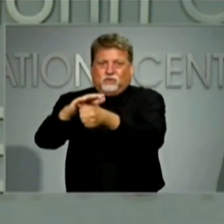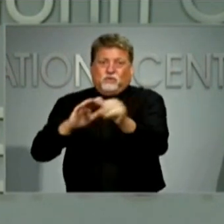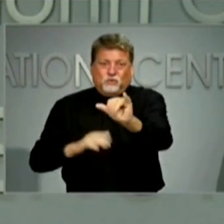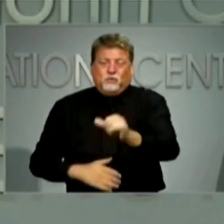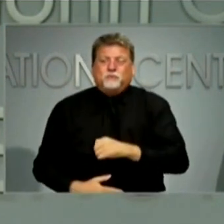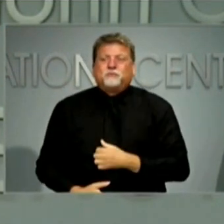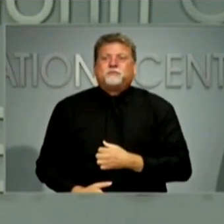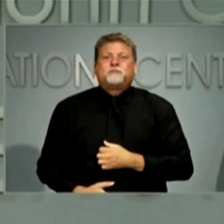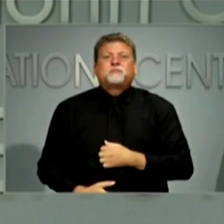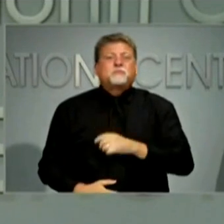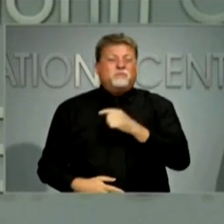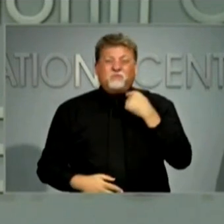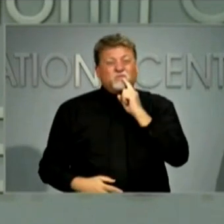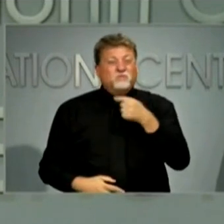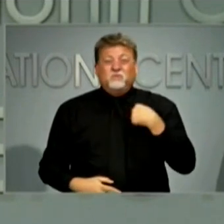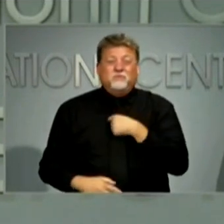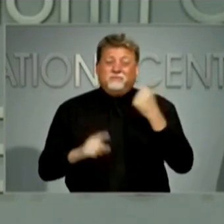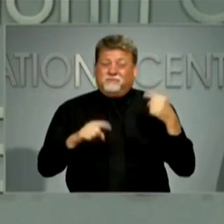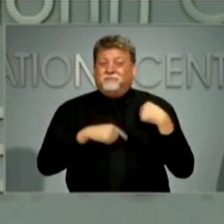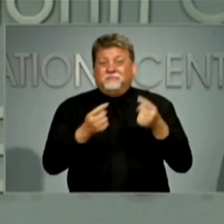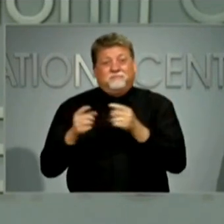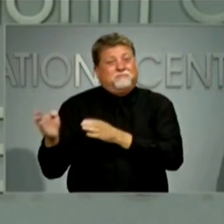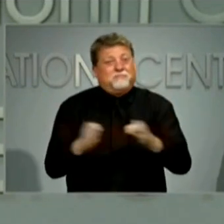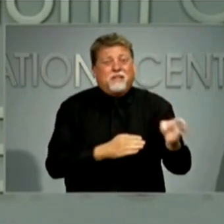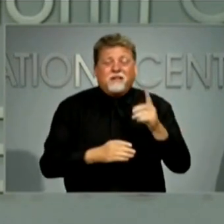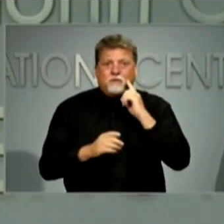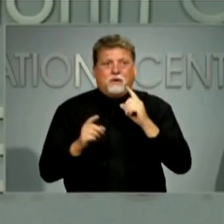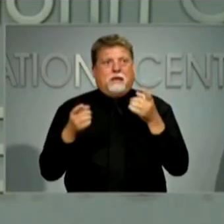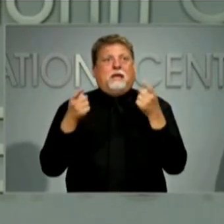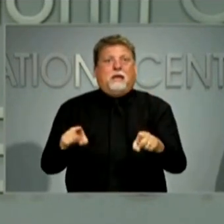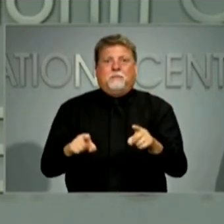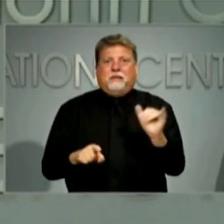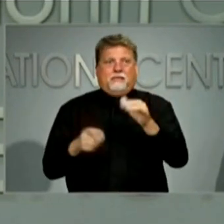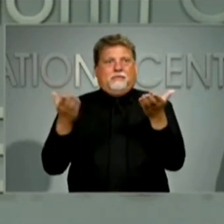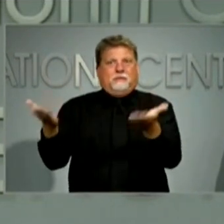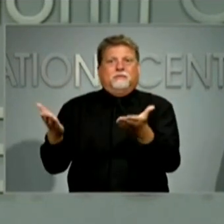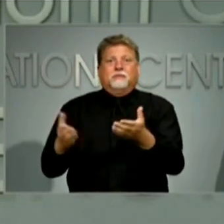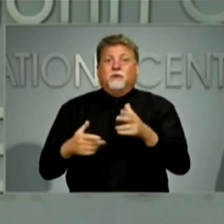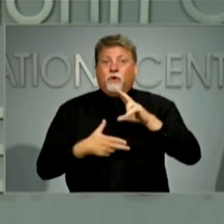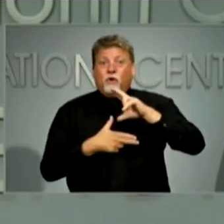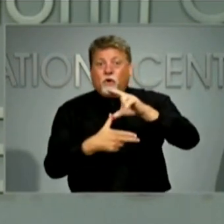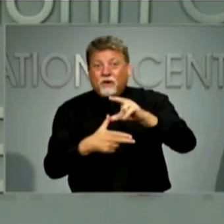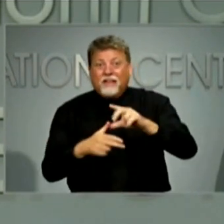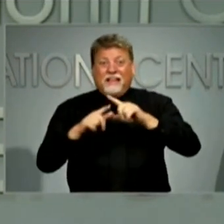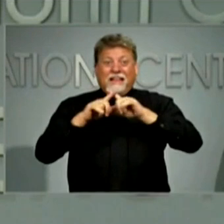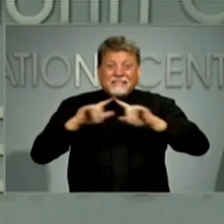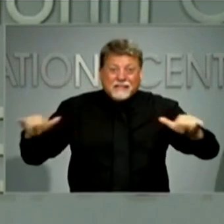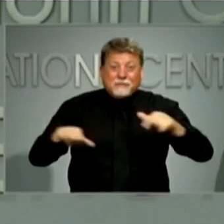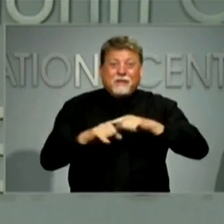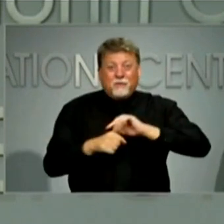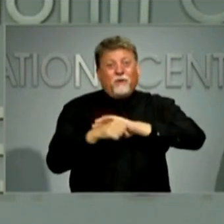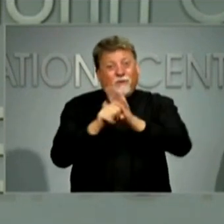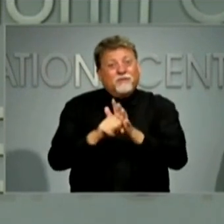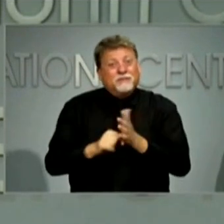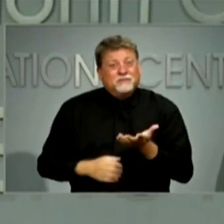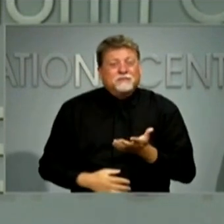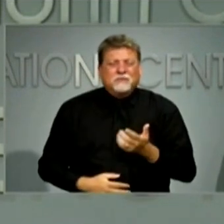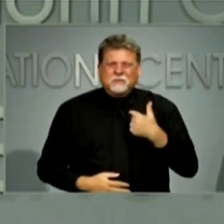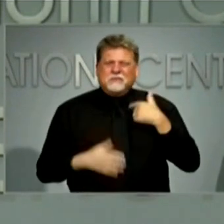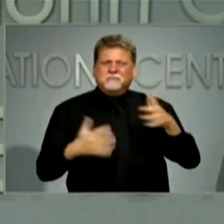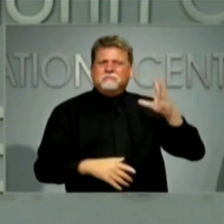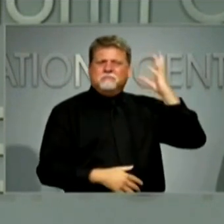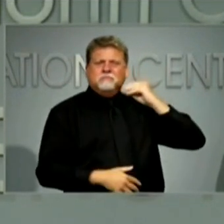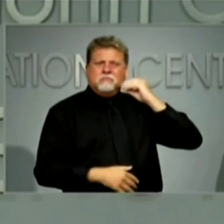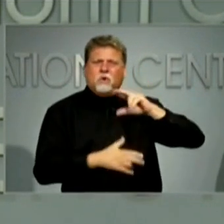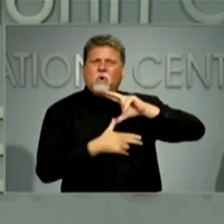a COVID-19 environment. Our state has weathered more than our fair share of storms in recent years.